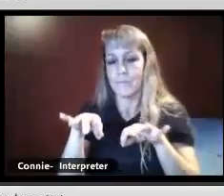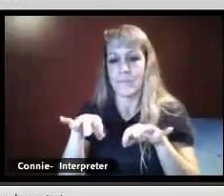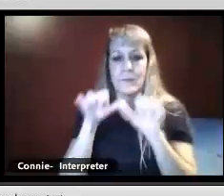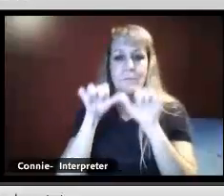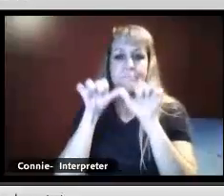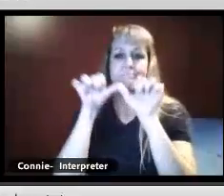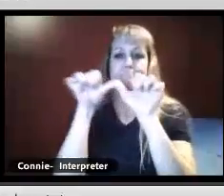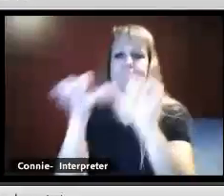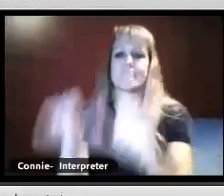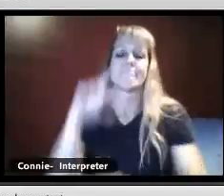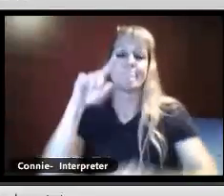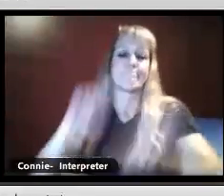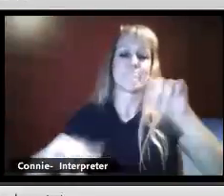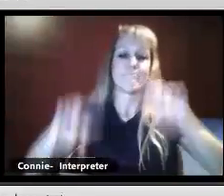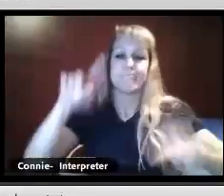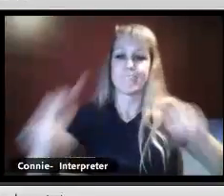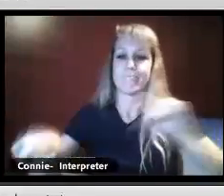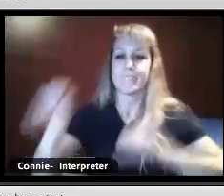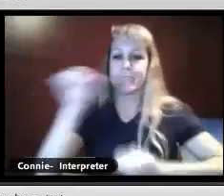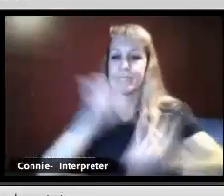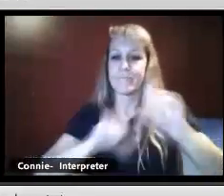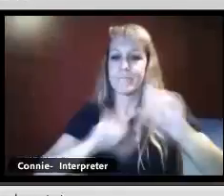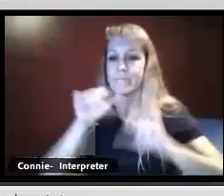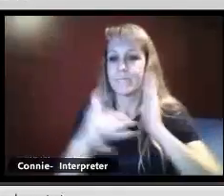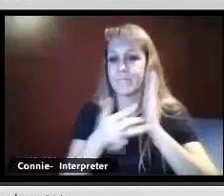of scientific and technological phenomena.